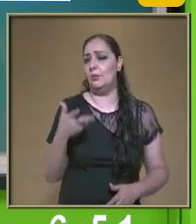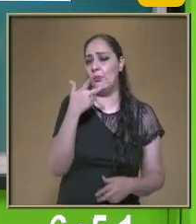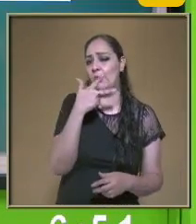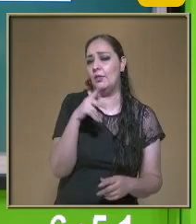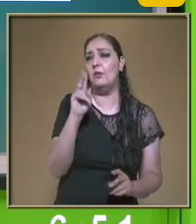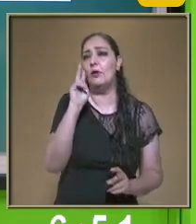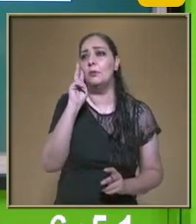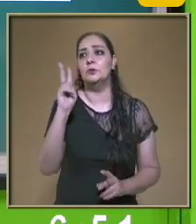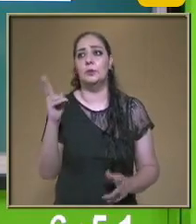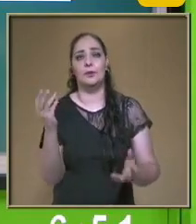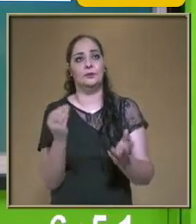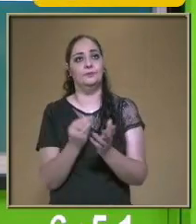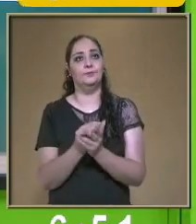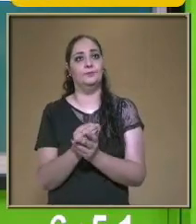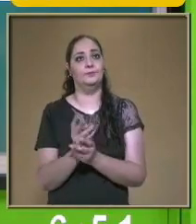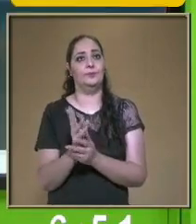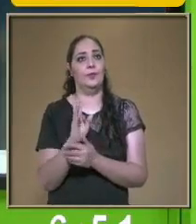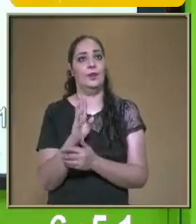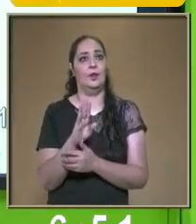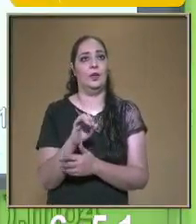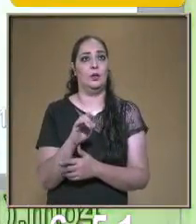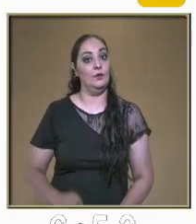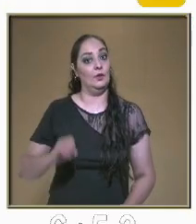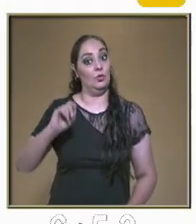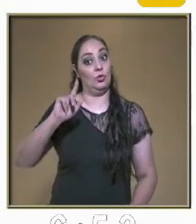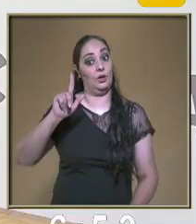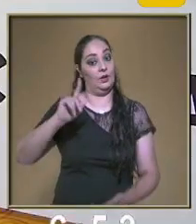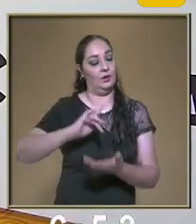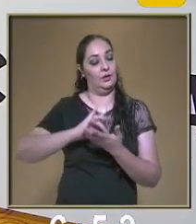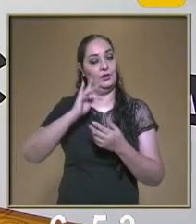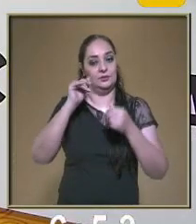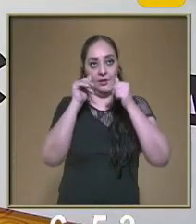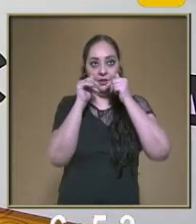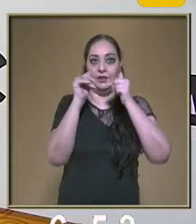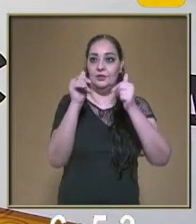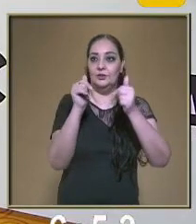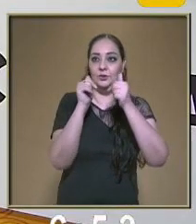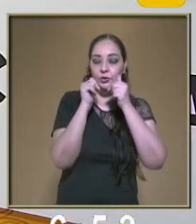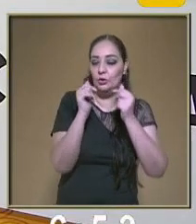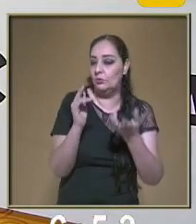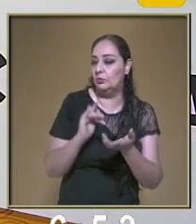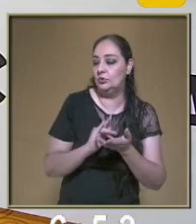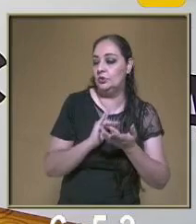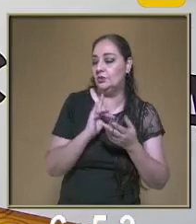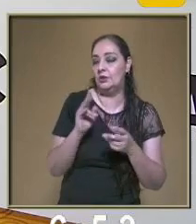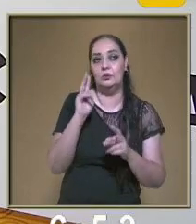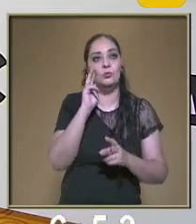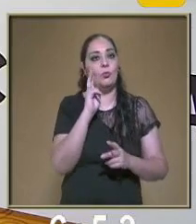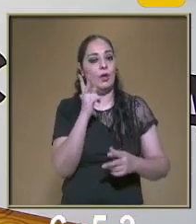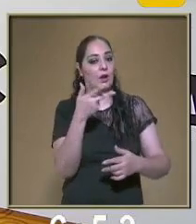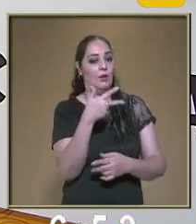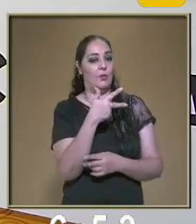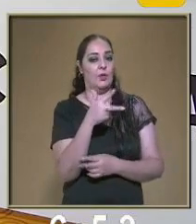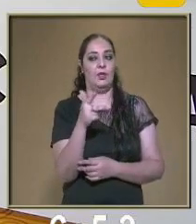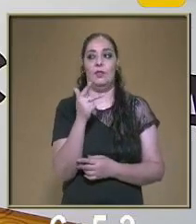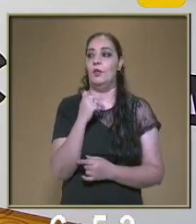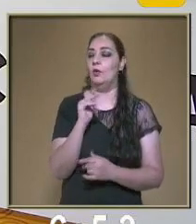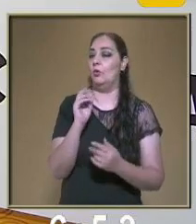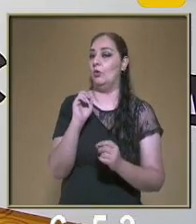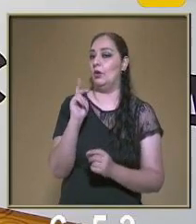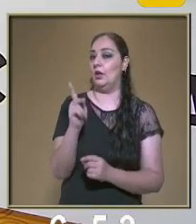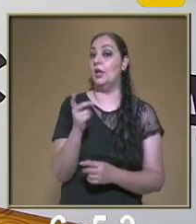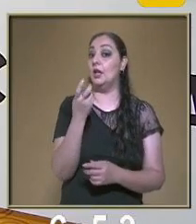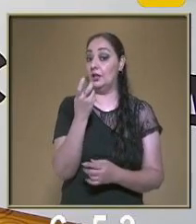pay attention class. Roblox, video, come on. Thank you for watching the video, okay? That